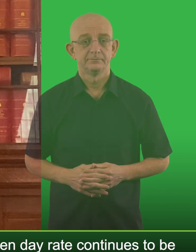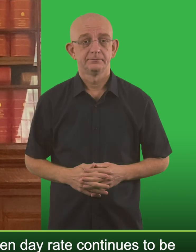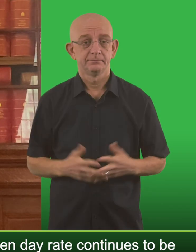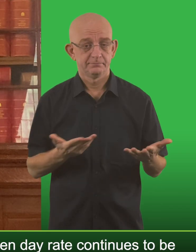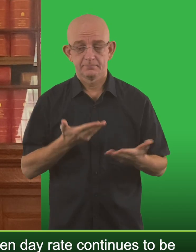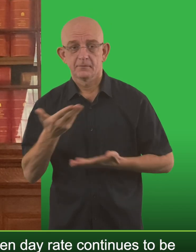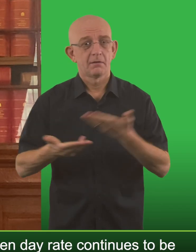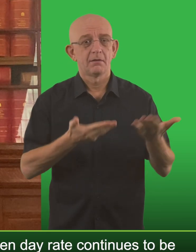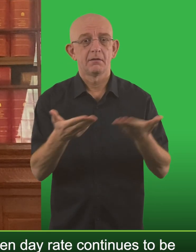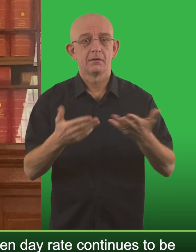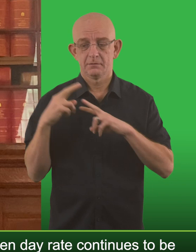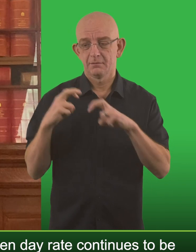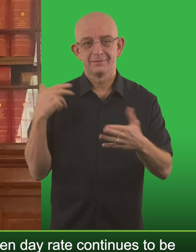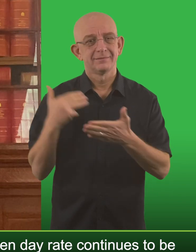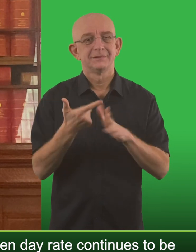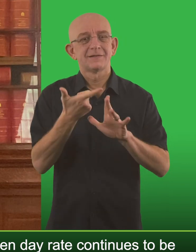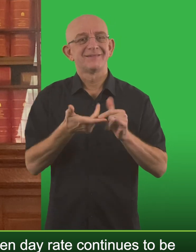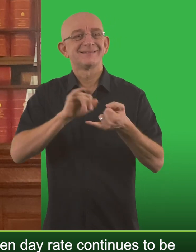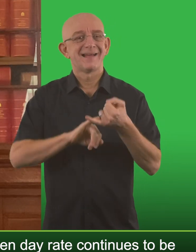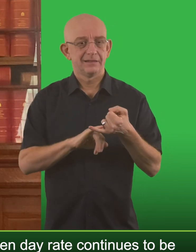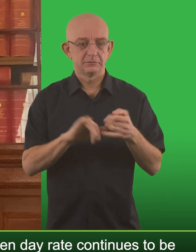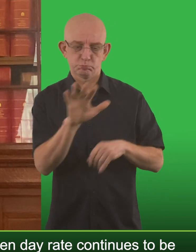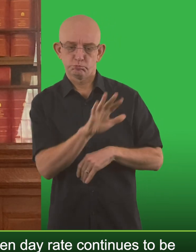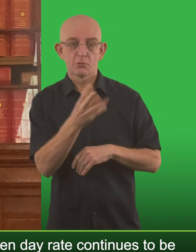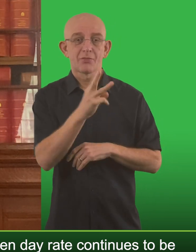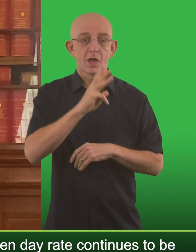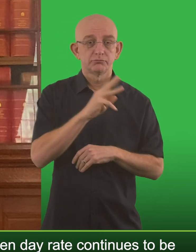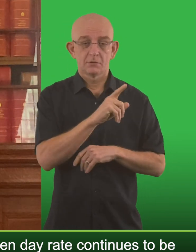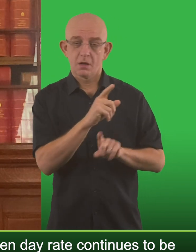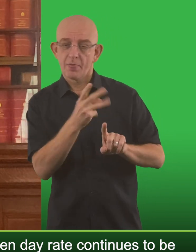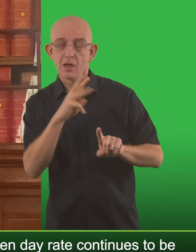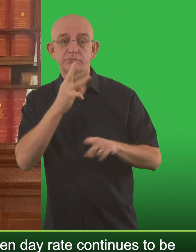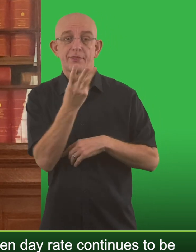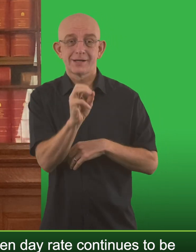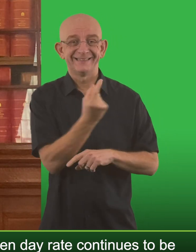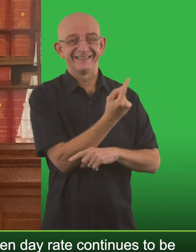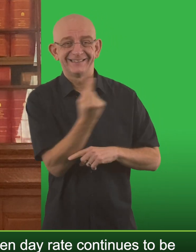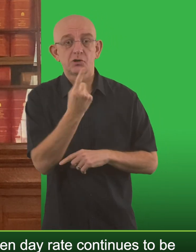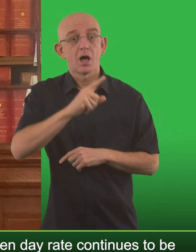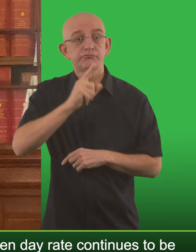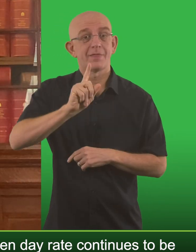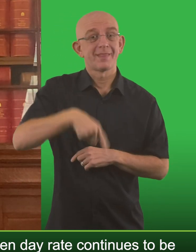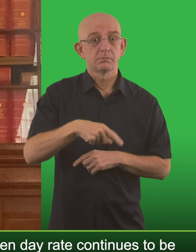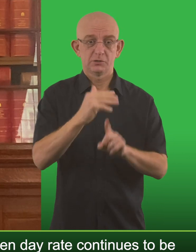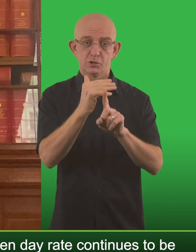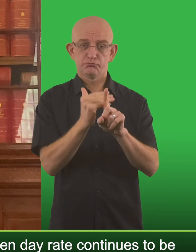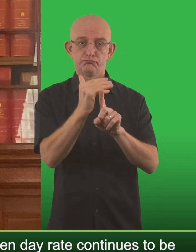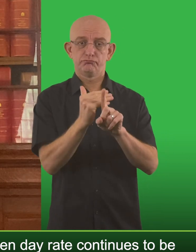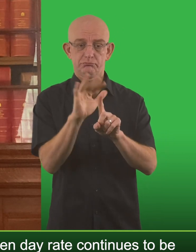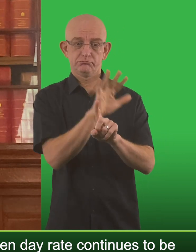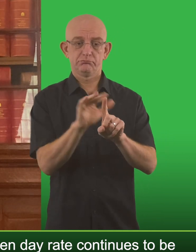So in terms of epidemiology, our latest 7-day rate continues to be at around 300 to 330 per 100,000